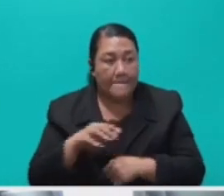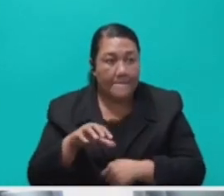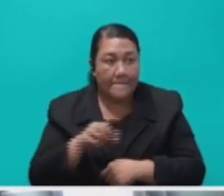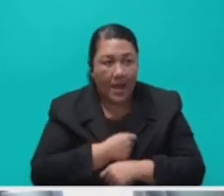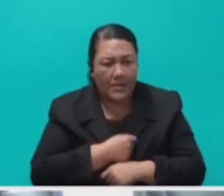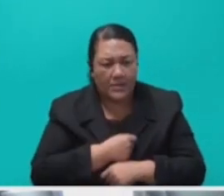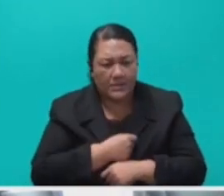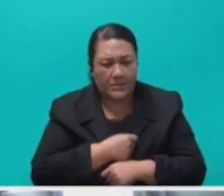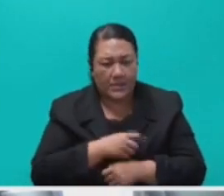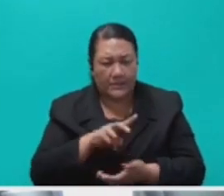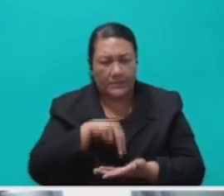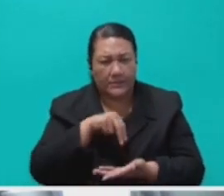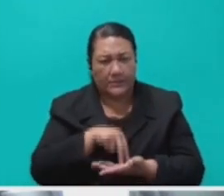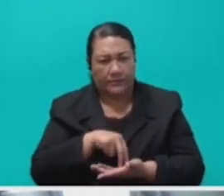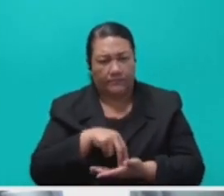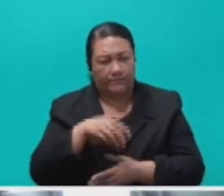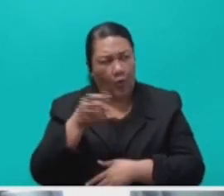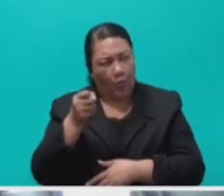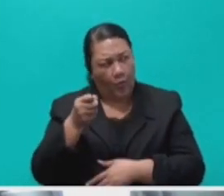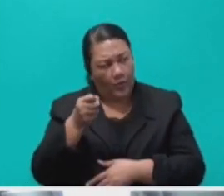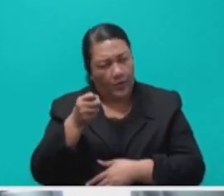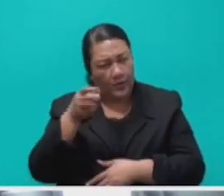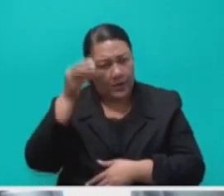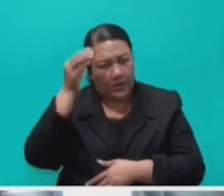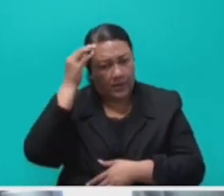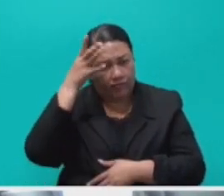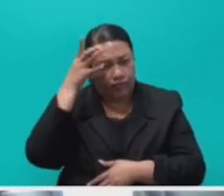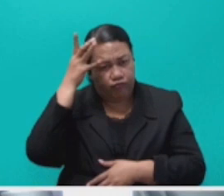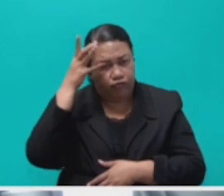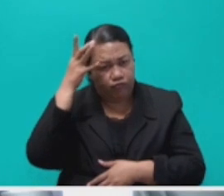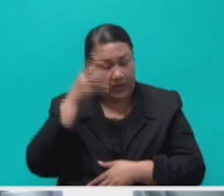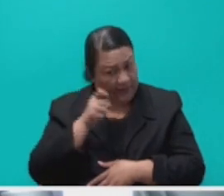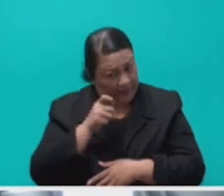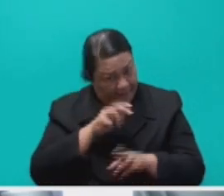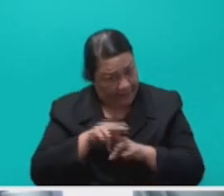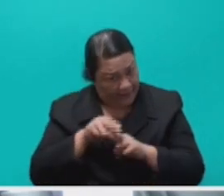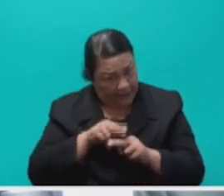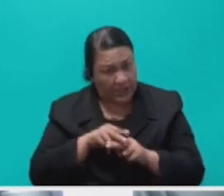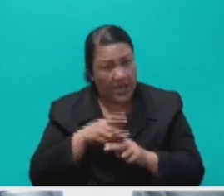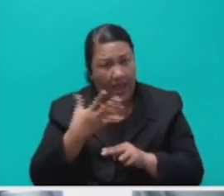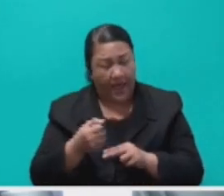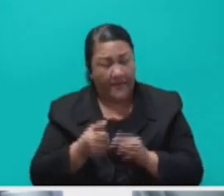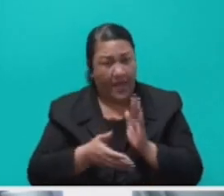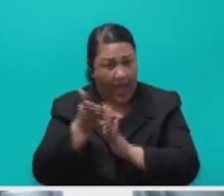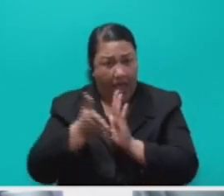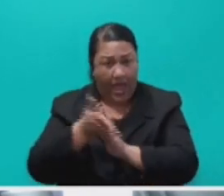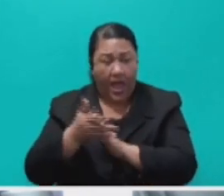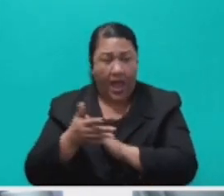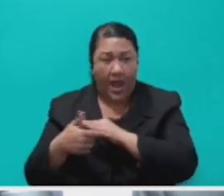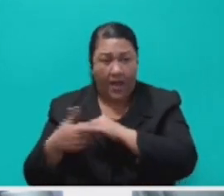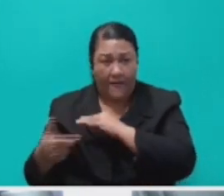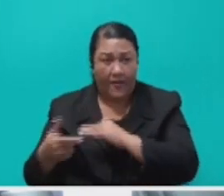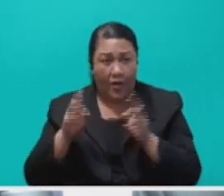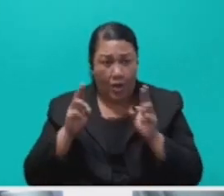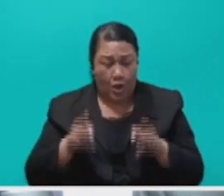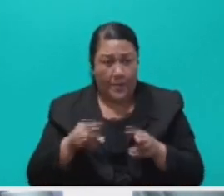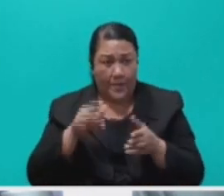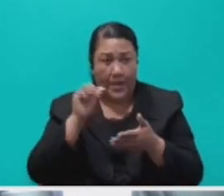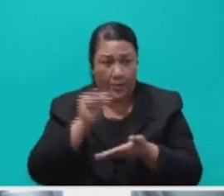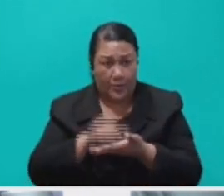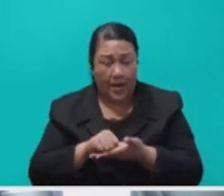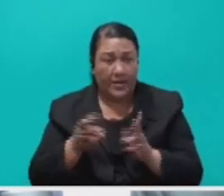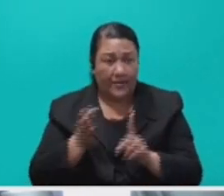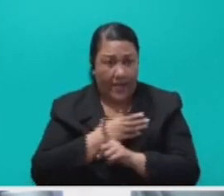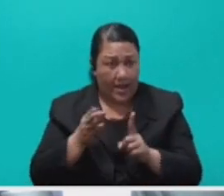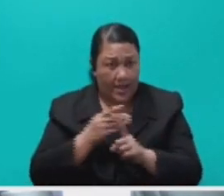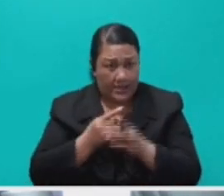and ask ourselves whether Fiji has that level of human rights violation, abuses, atrocities, and political